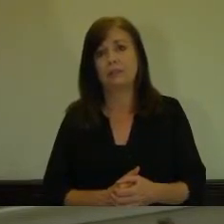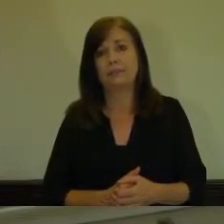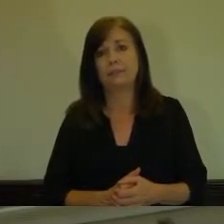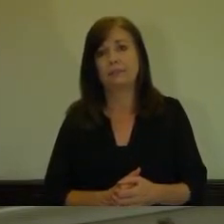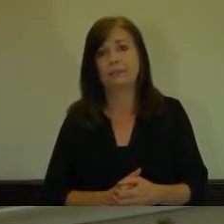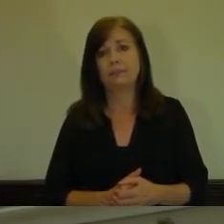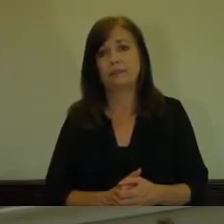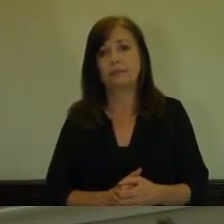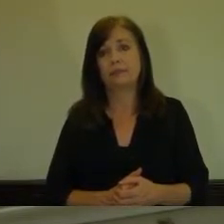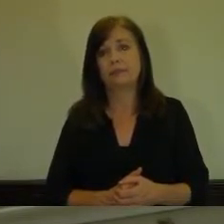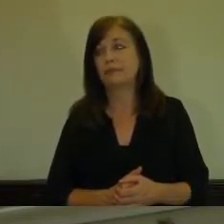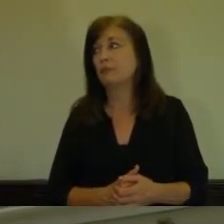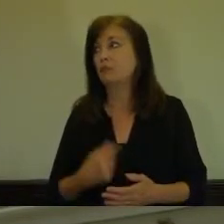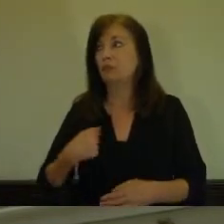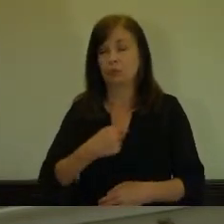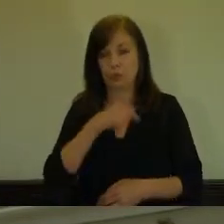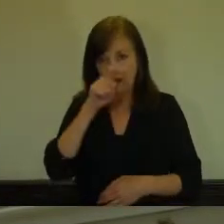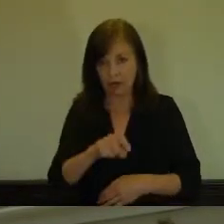Mayor Lovely Warren.